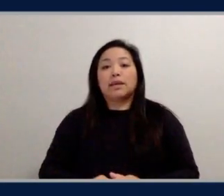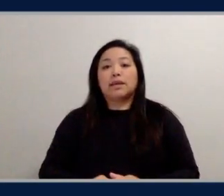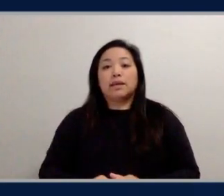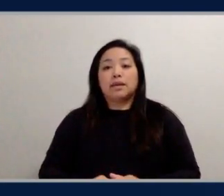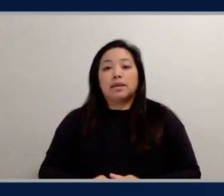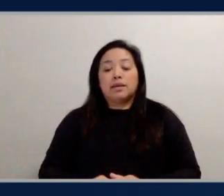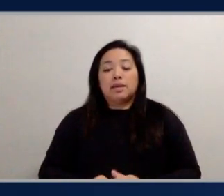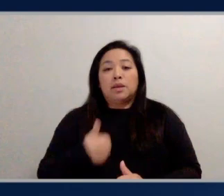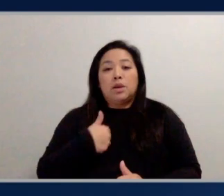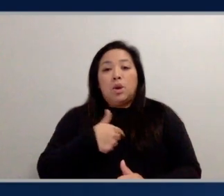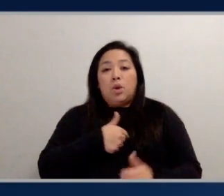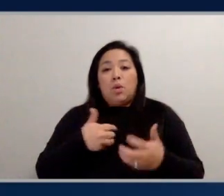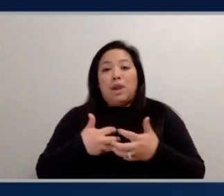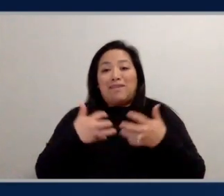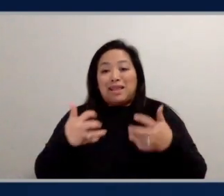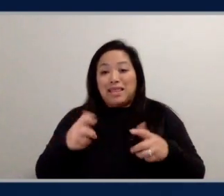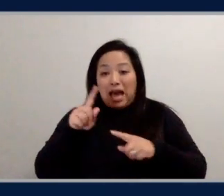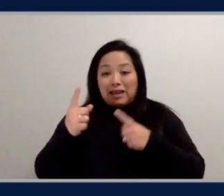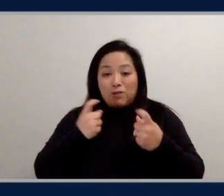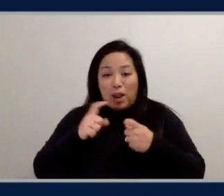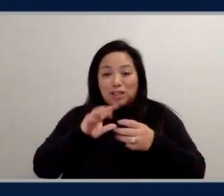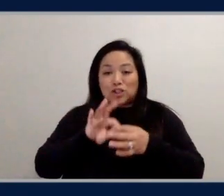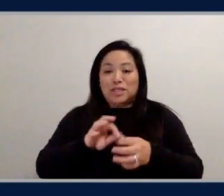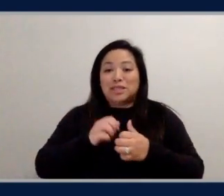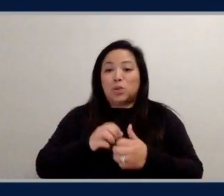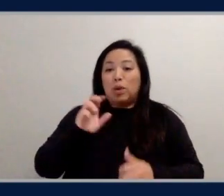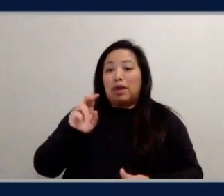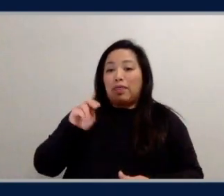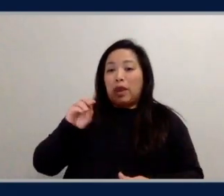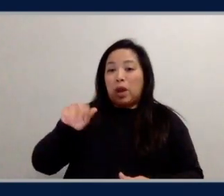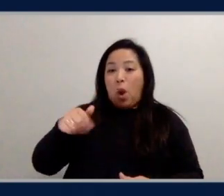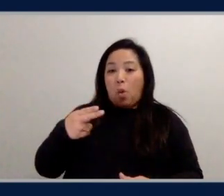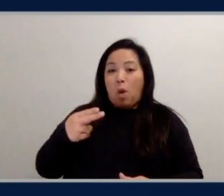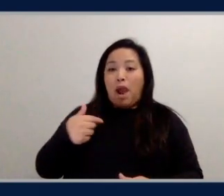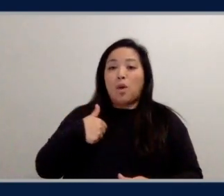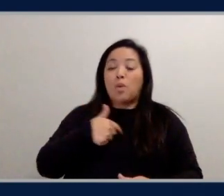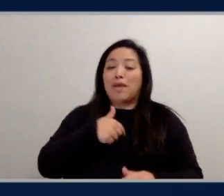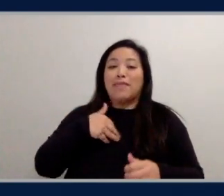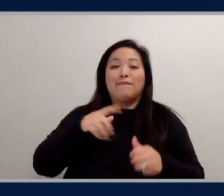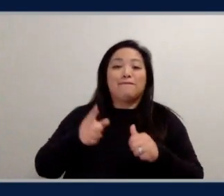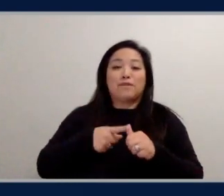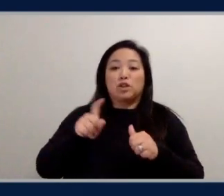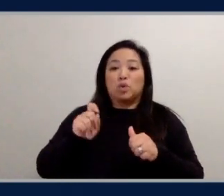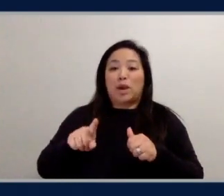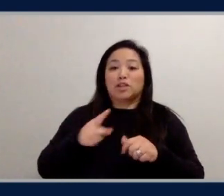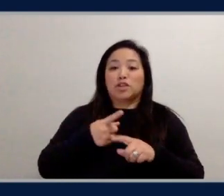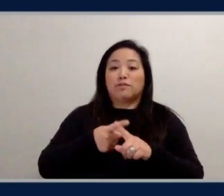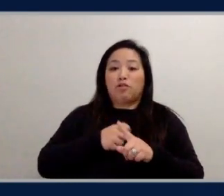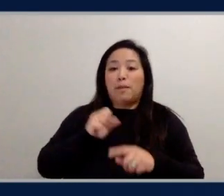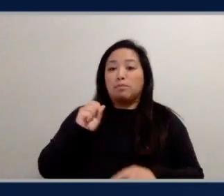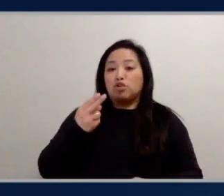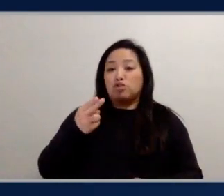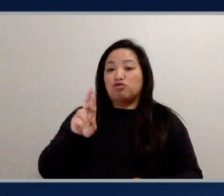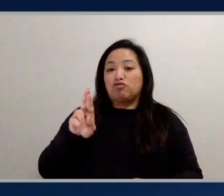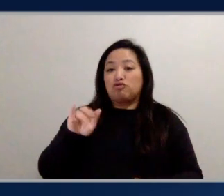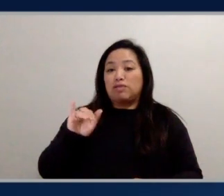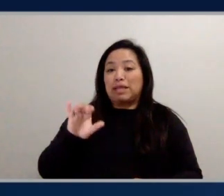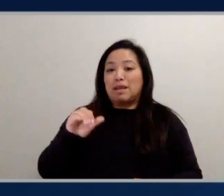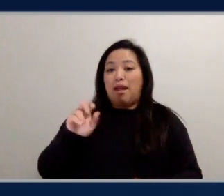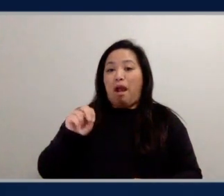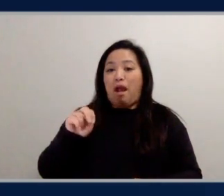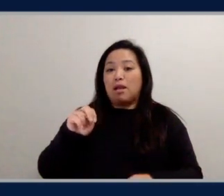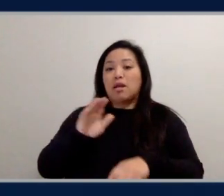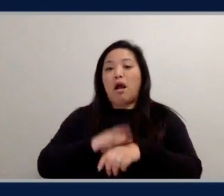lot of questions on Nova as there is a lot of excitement. So we have the first questions from Srikanth on Repost. Srikanth is very excited